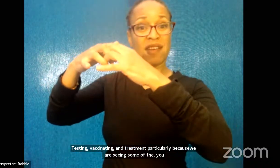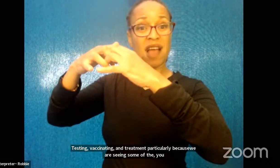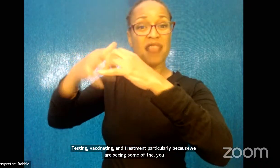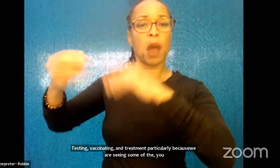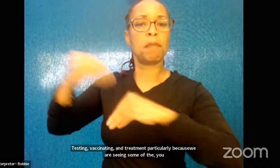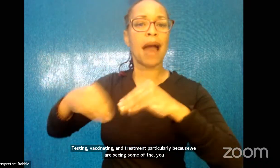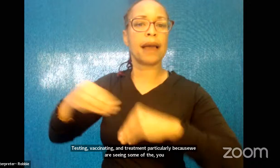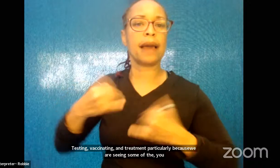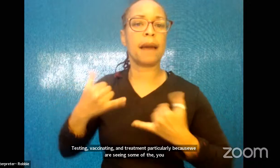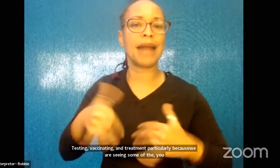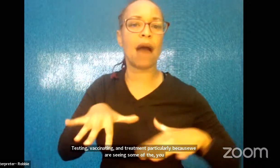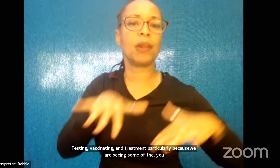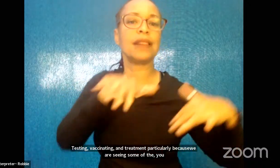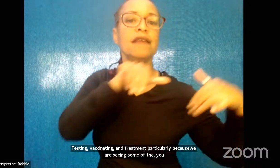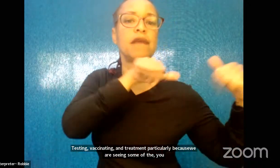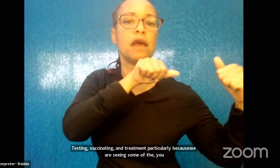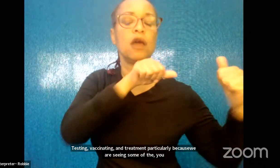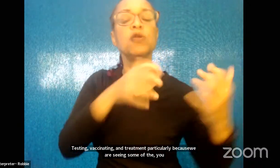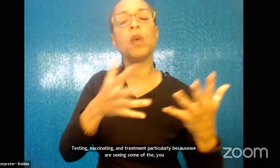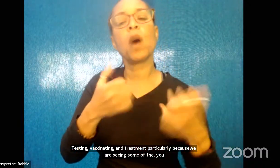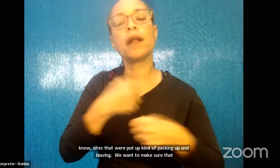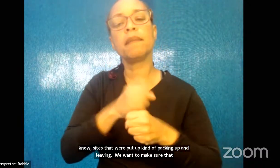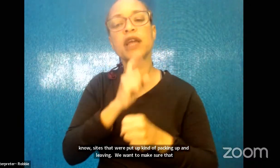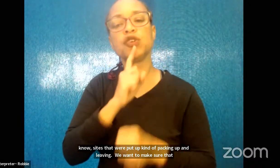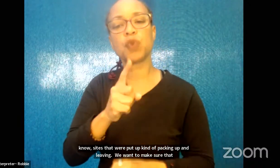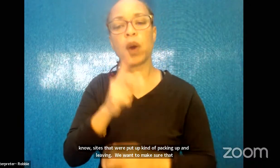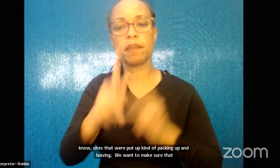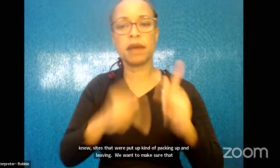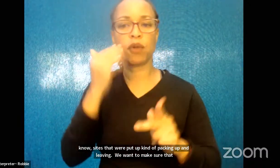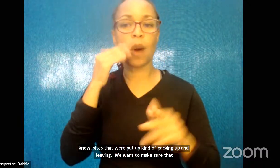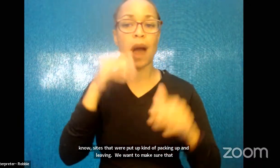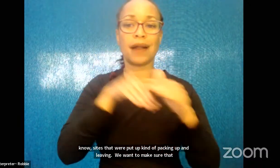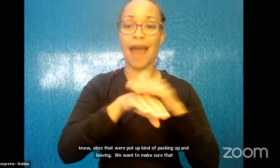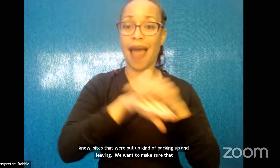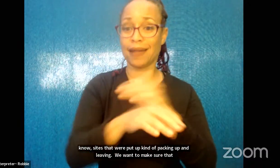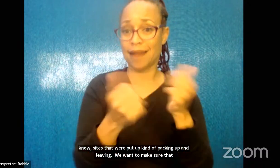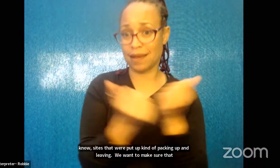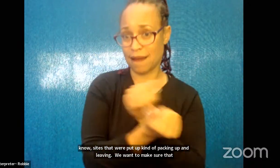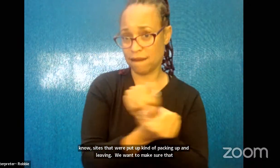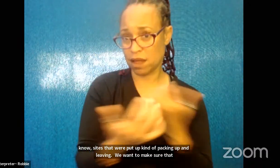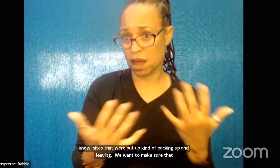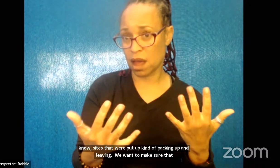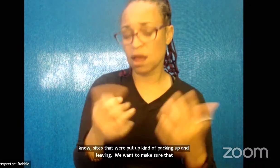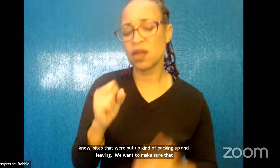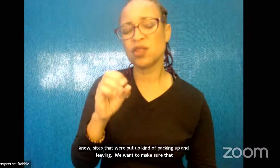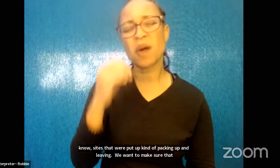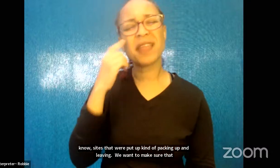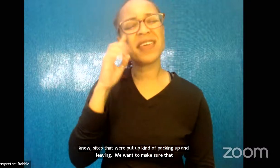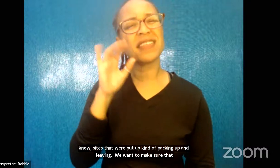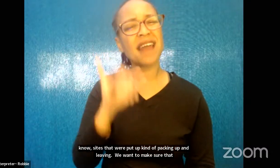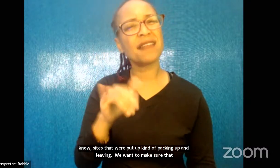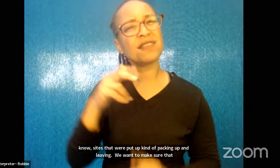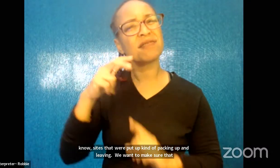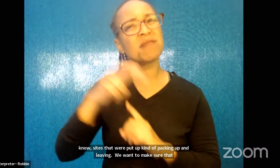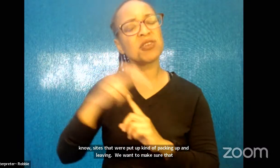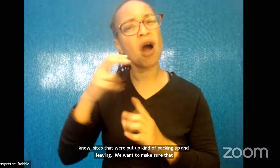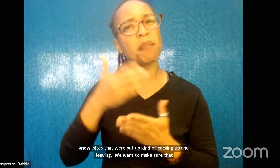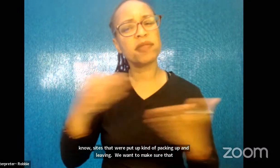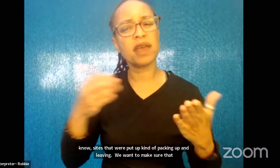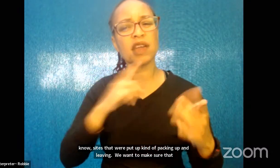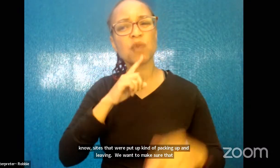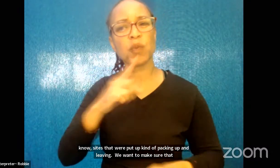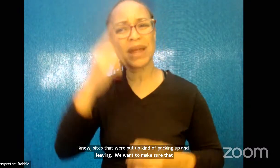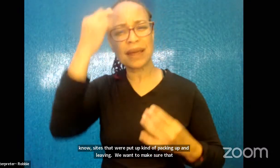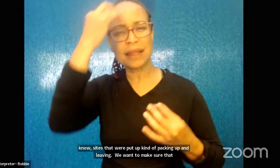residents know how to access all of the above. So I think those are some of the highlighted things that we're really thinking